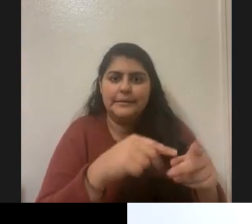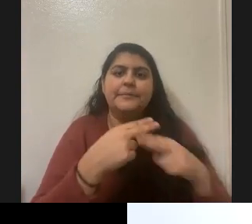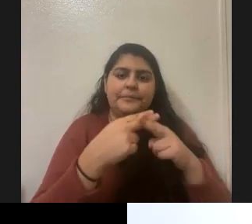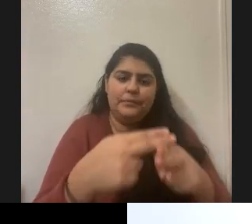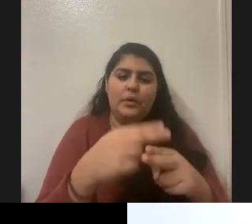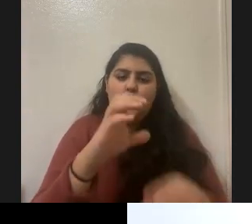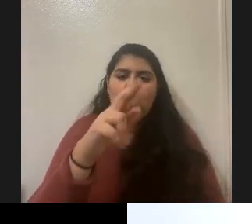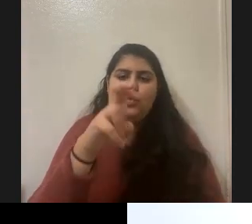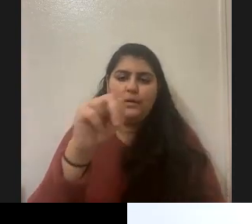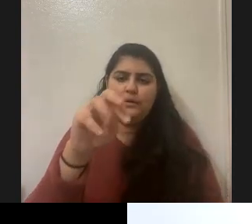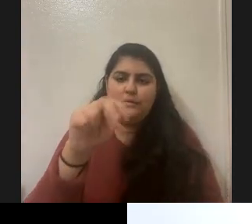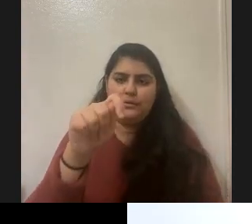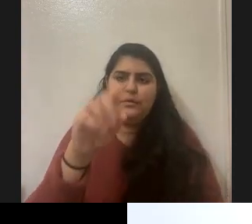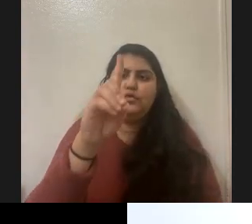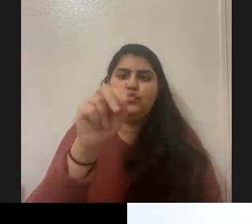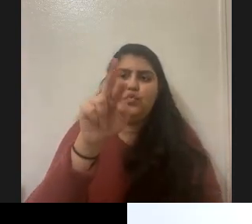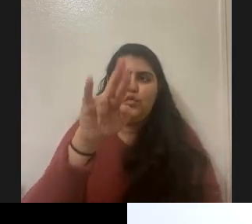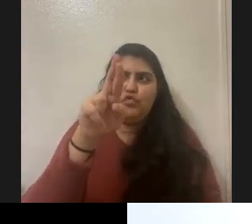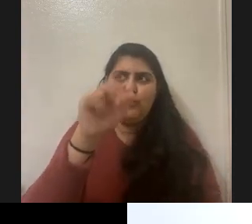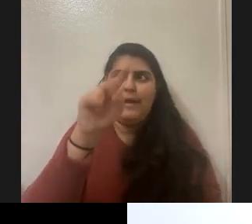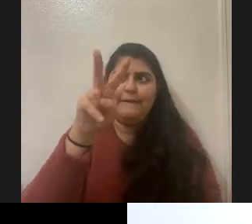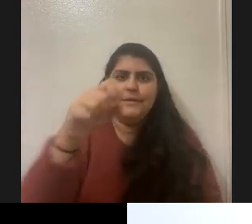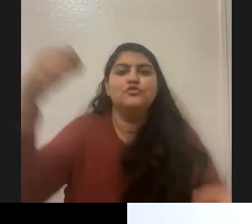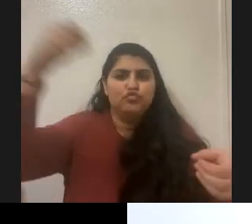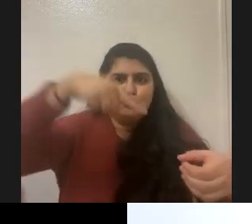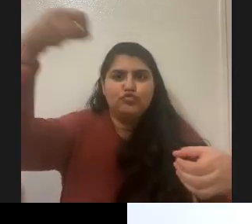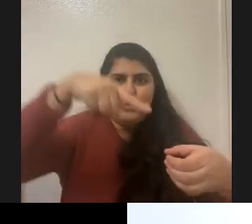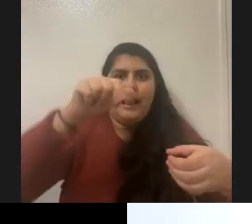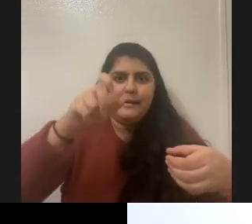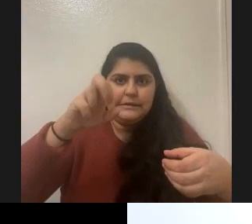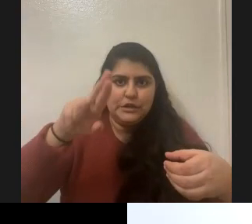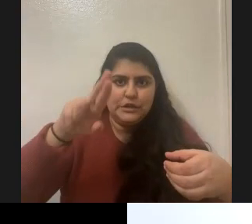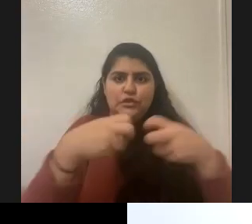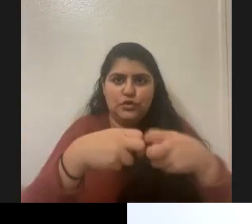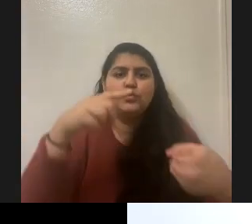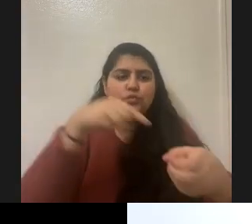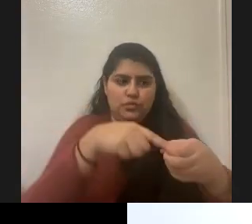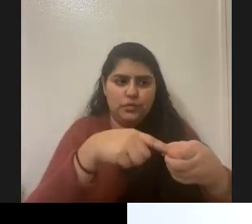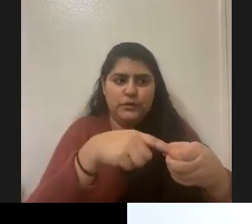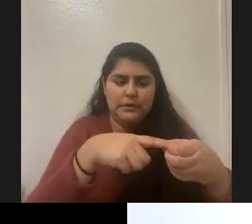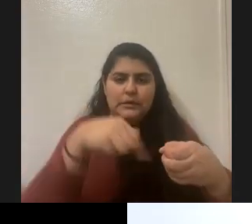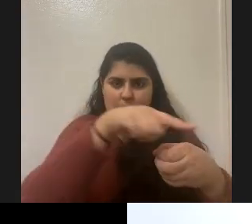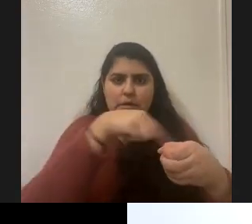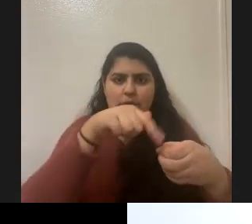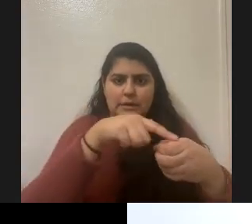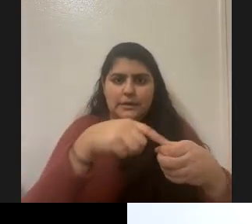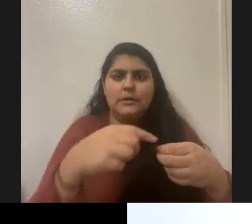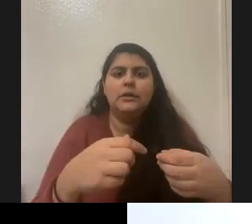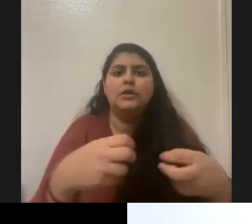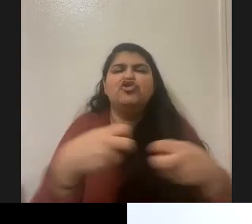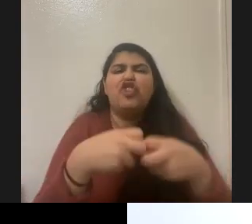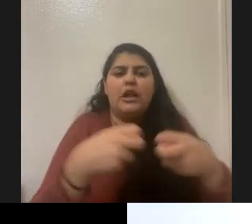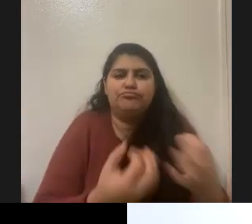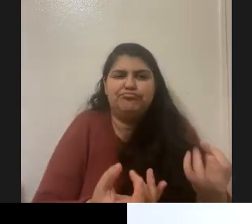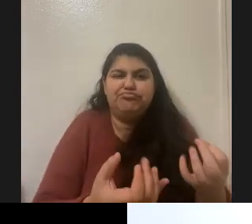So we're shooting current or lasers or shooting electricity into it. And it's just charging it up to get it hot.